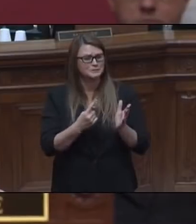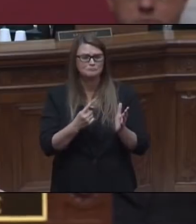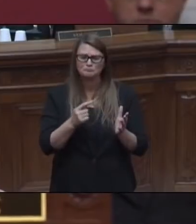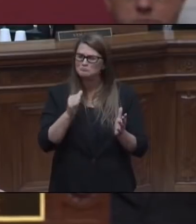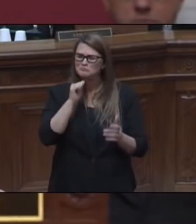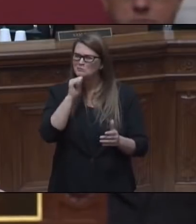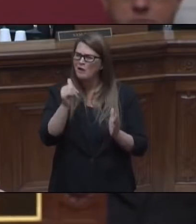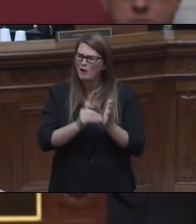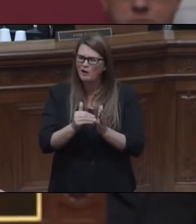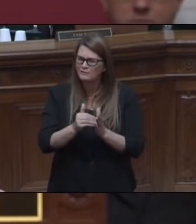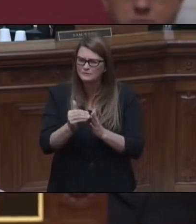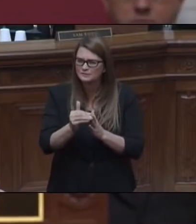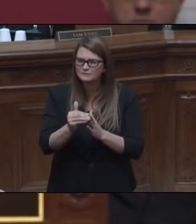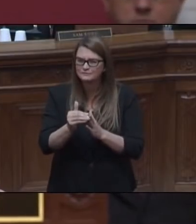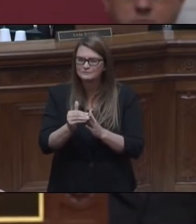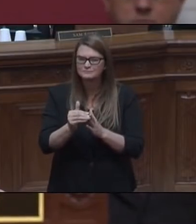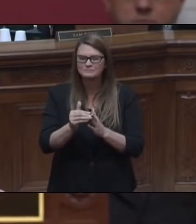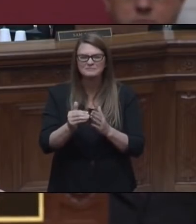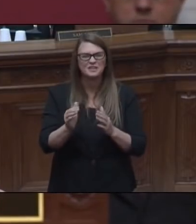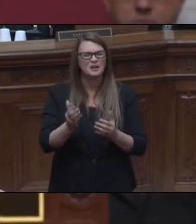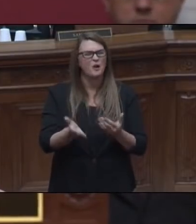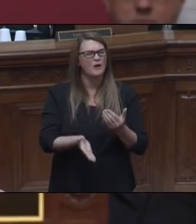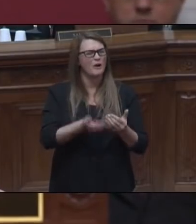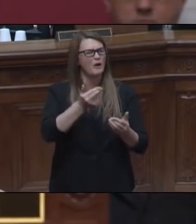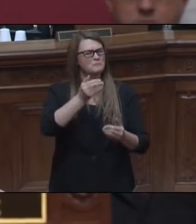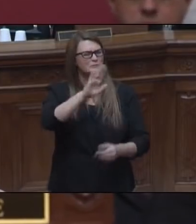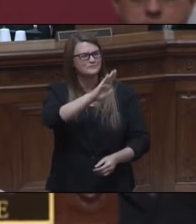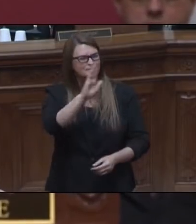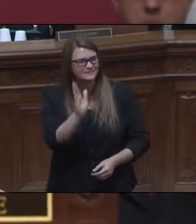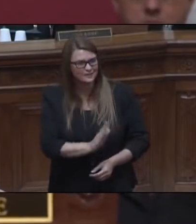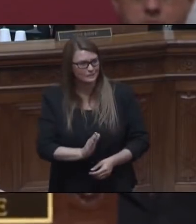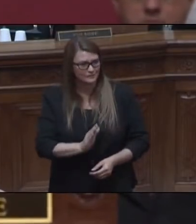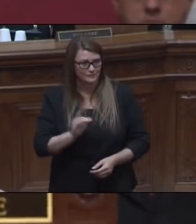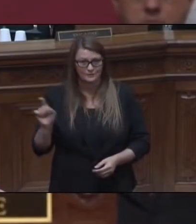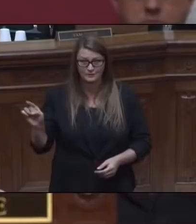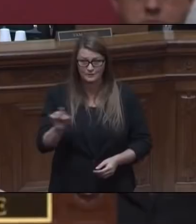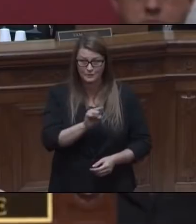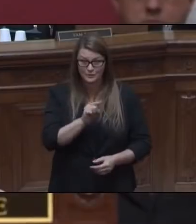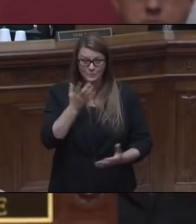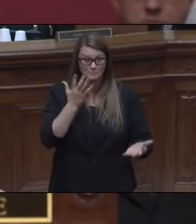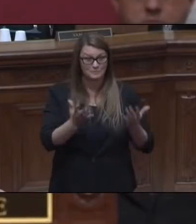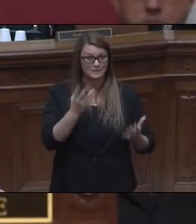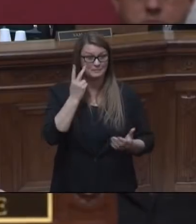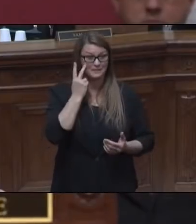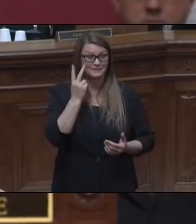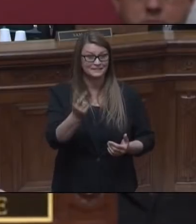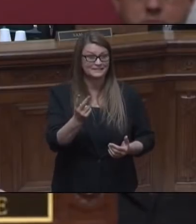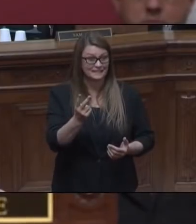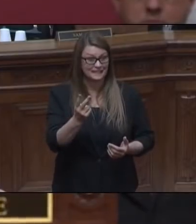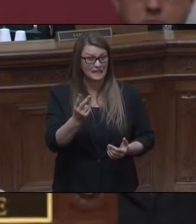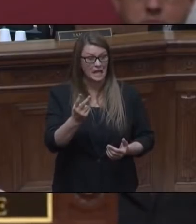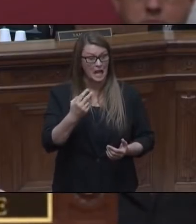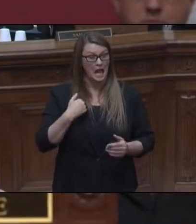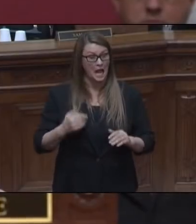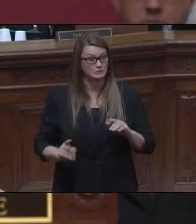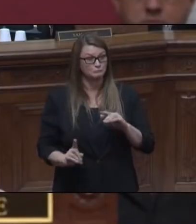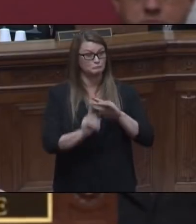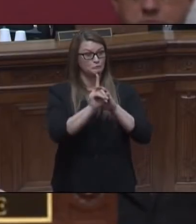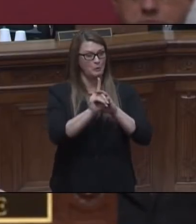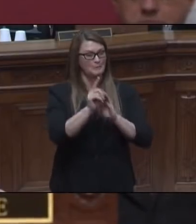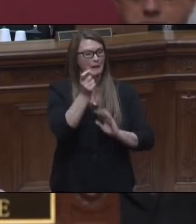often, almost never, you may have found that I've been a minute or two late here and